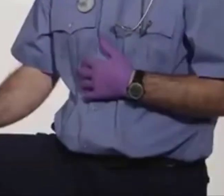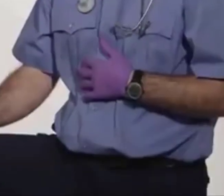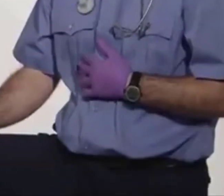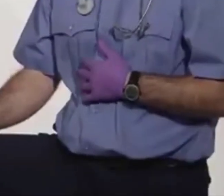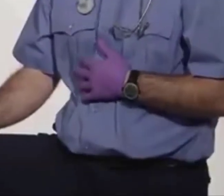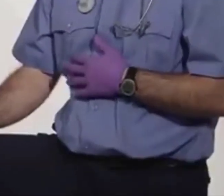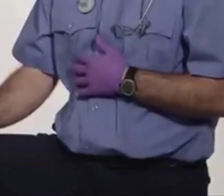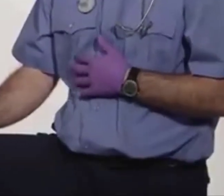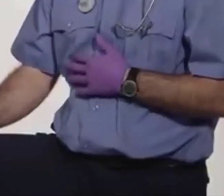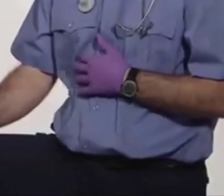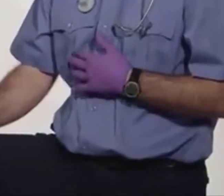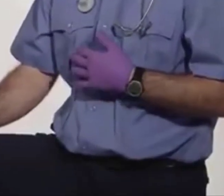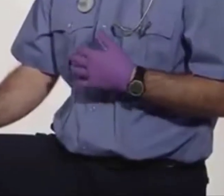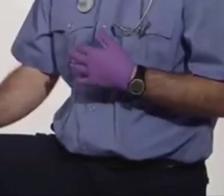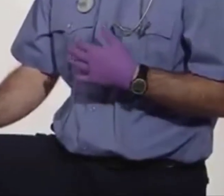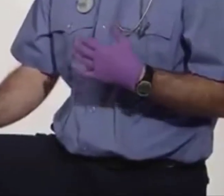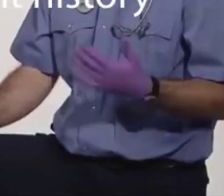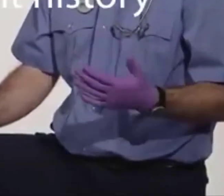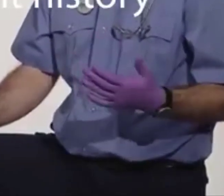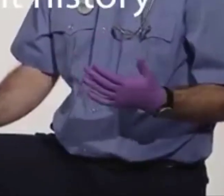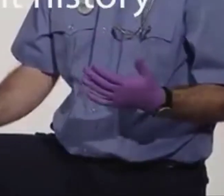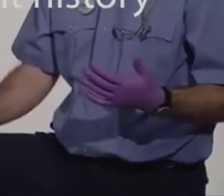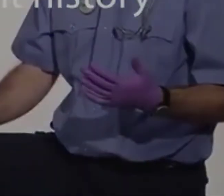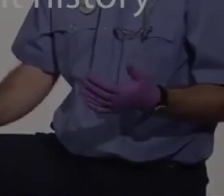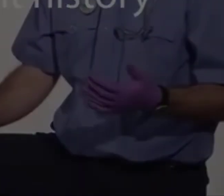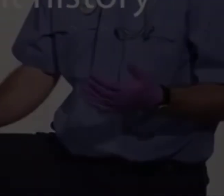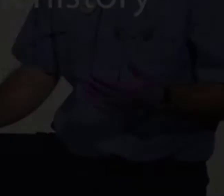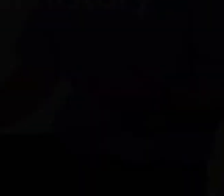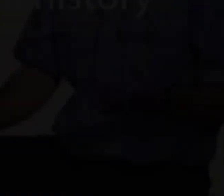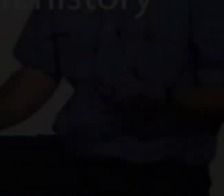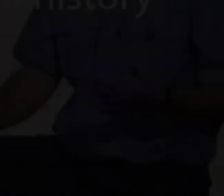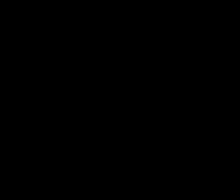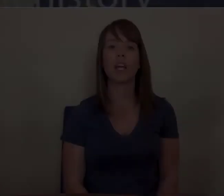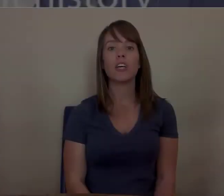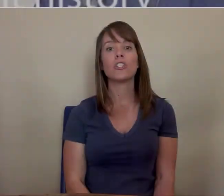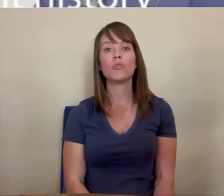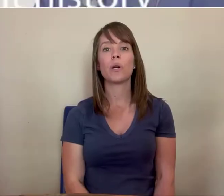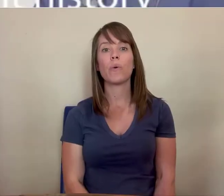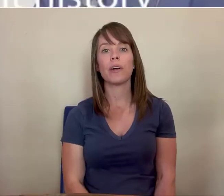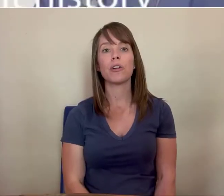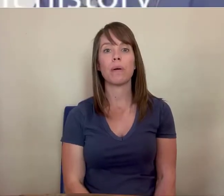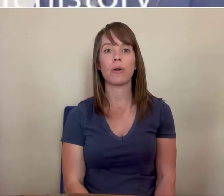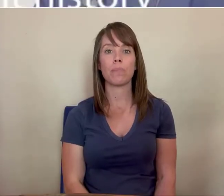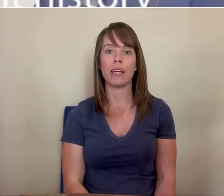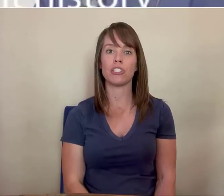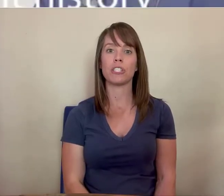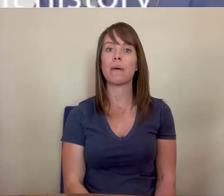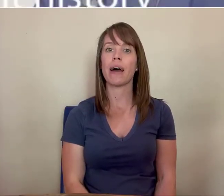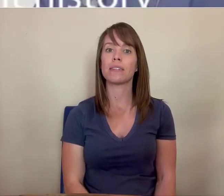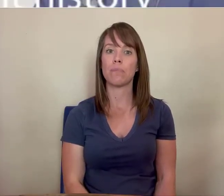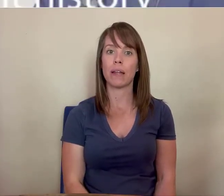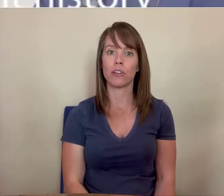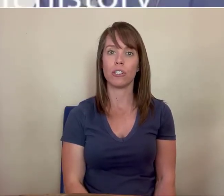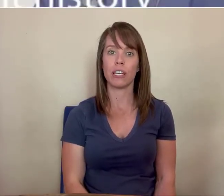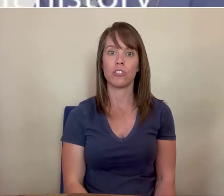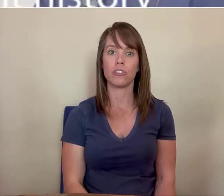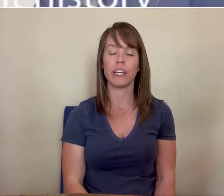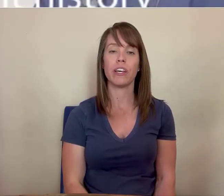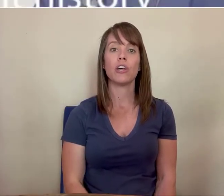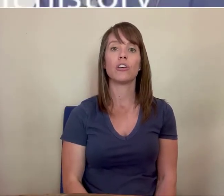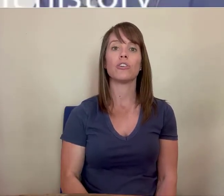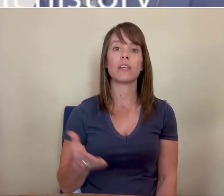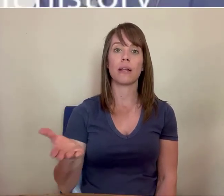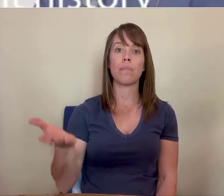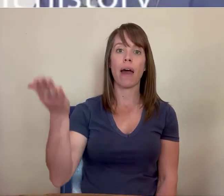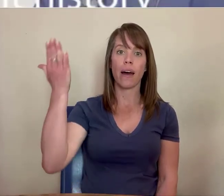You take the albuterol, okay. And past medical history. To inquire about a patient's past medical